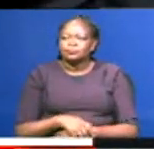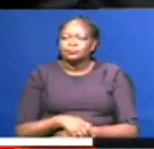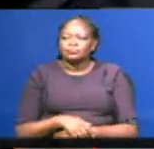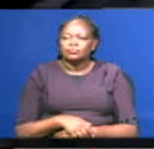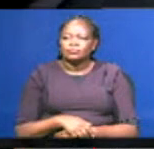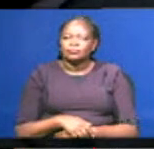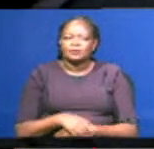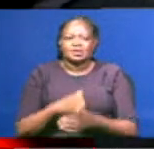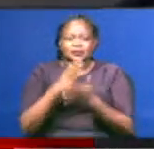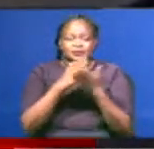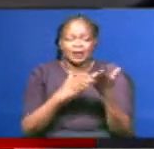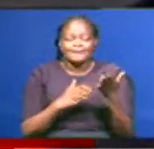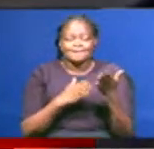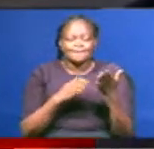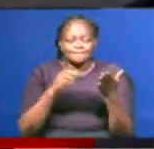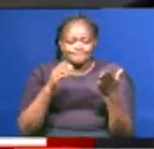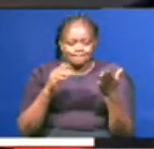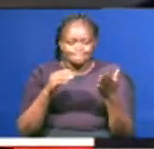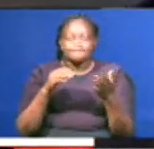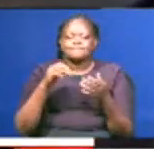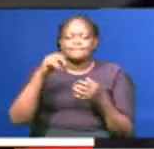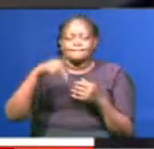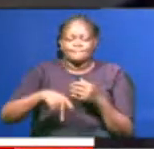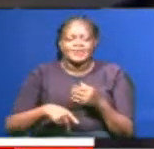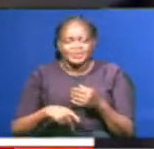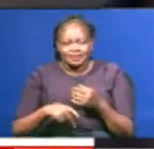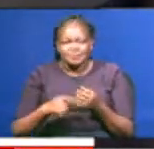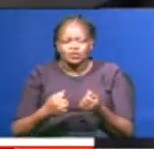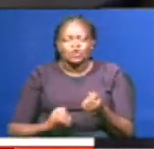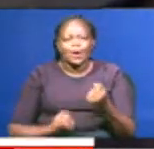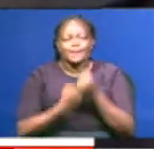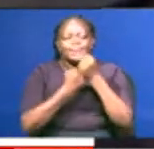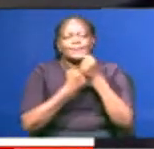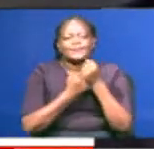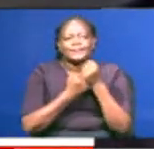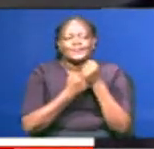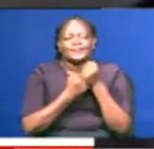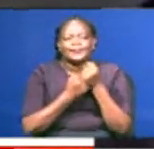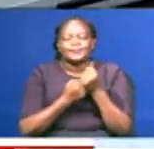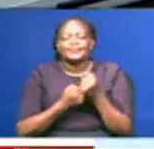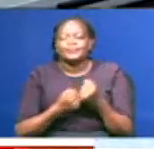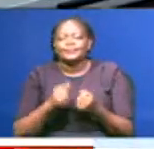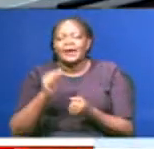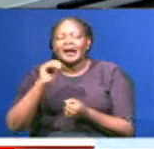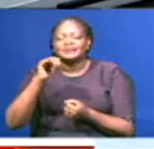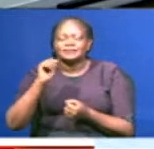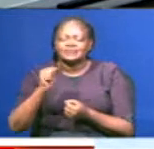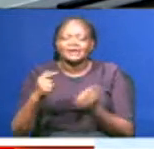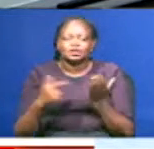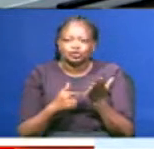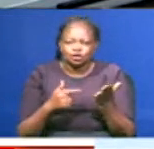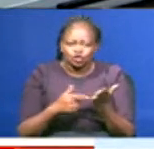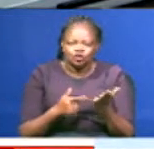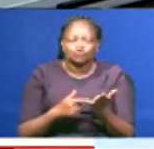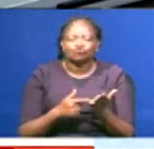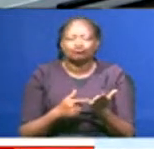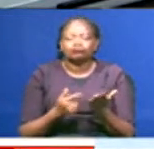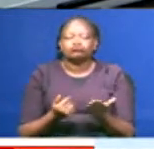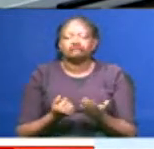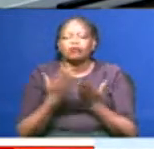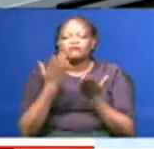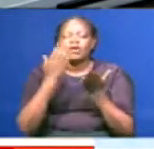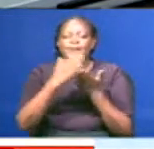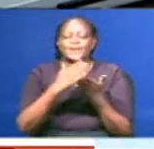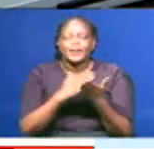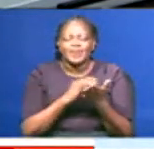A section of lawmakers has backed Ajira Digital to be the guiding light in the delivery of empowering programs tailor-made